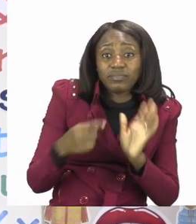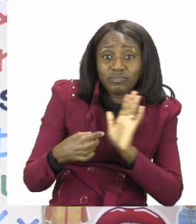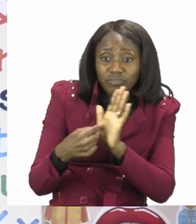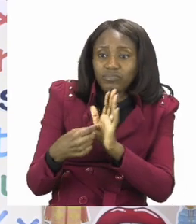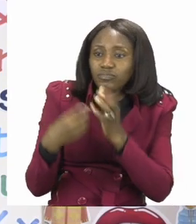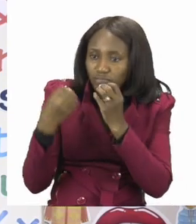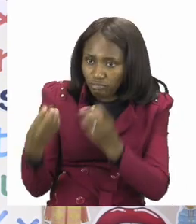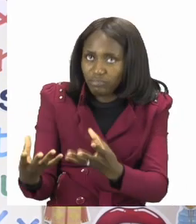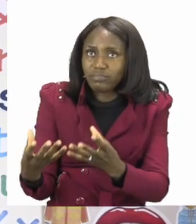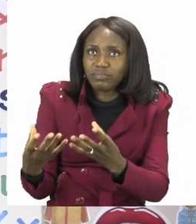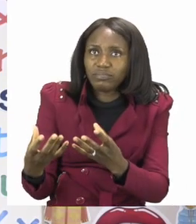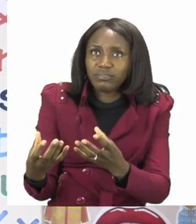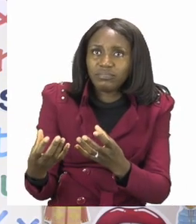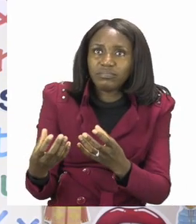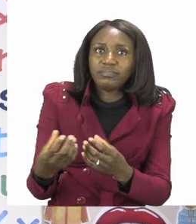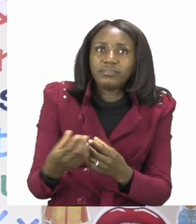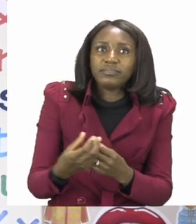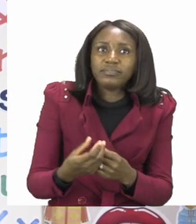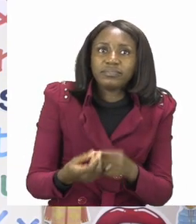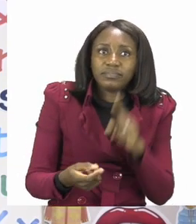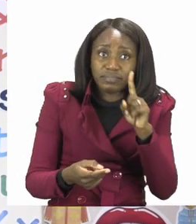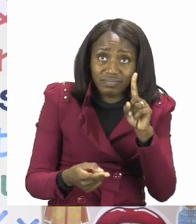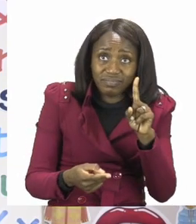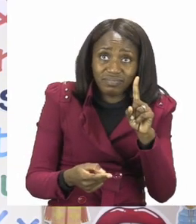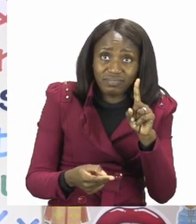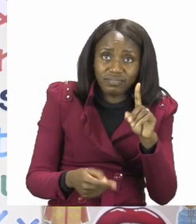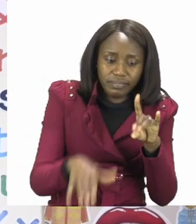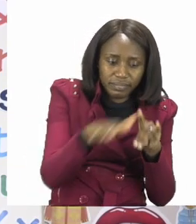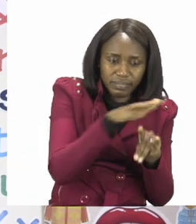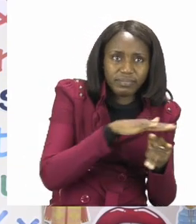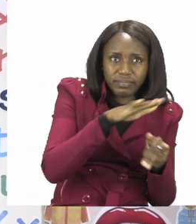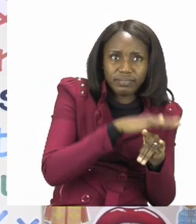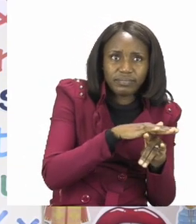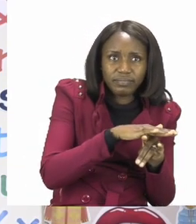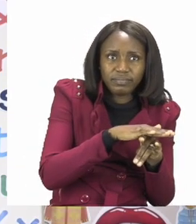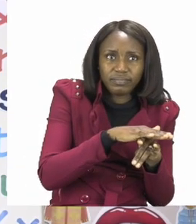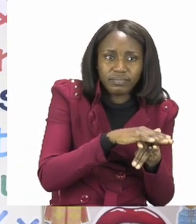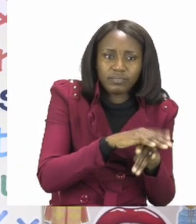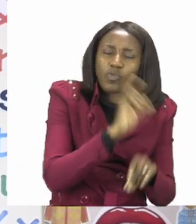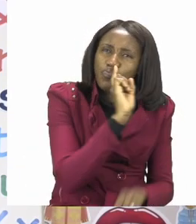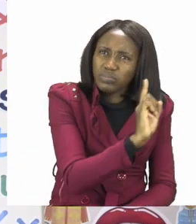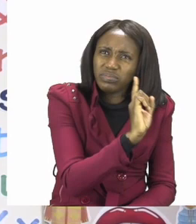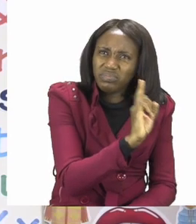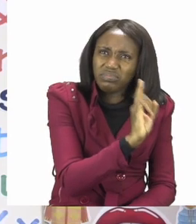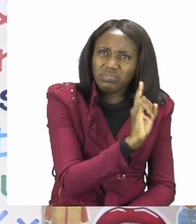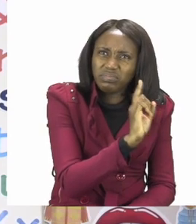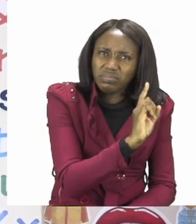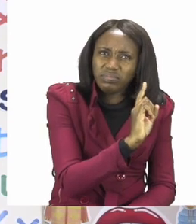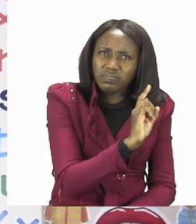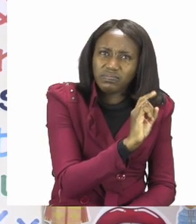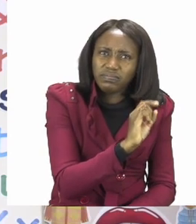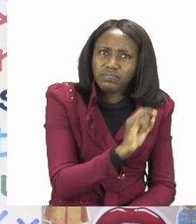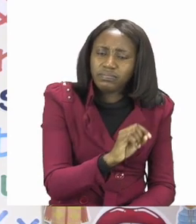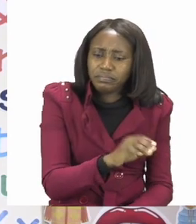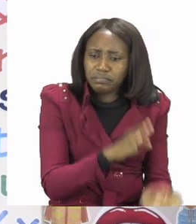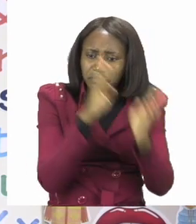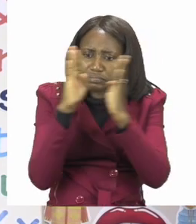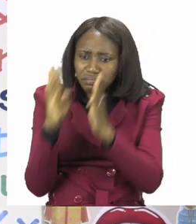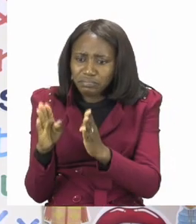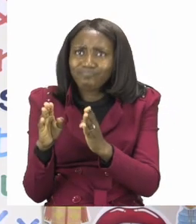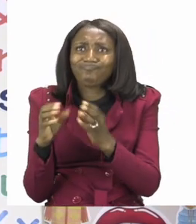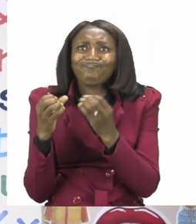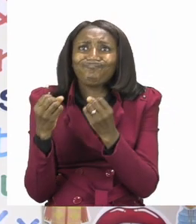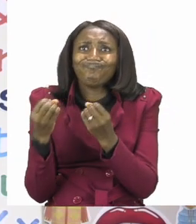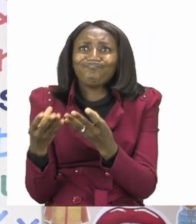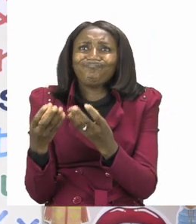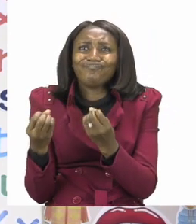end. Here we have one animal, so it's a singular when it's only one. But once we